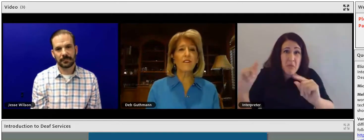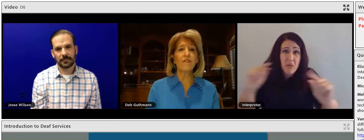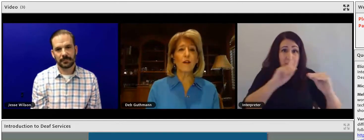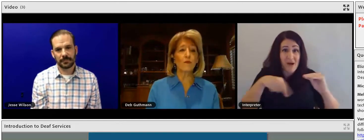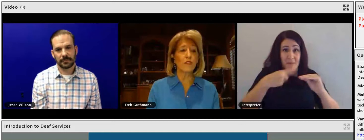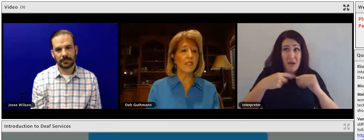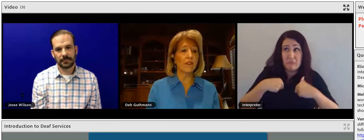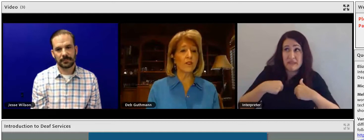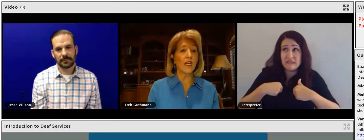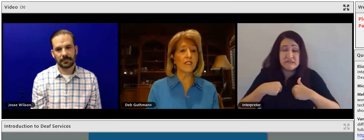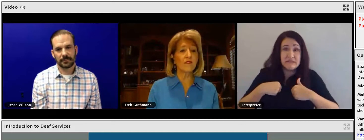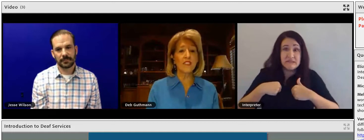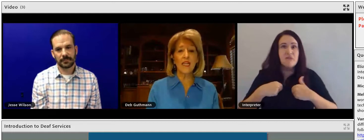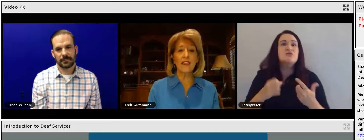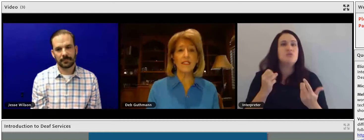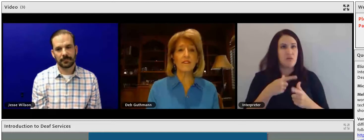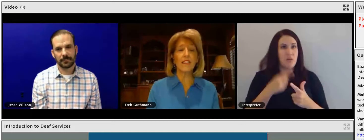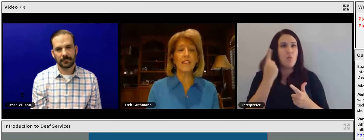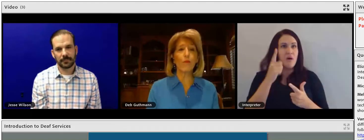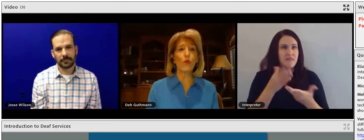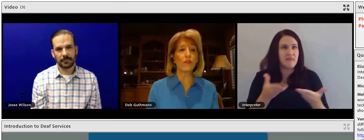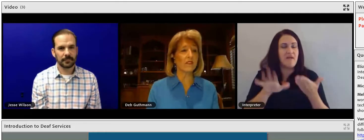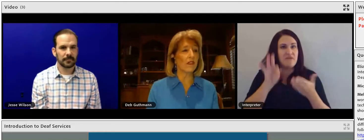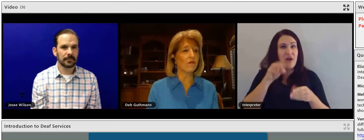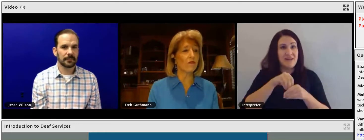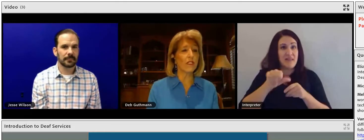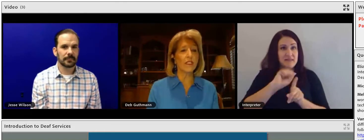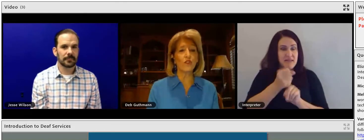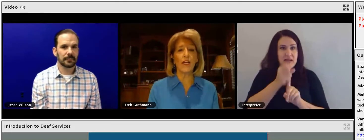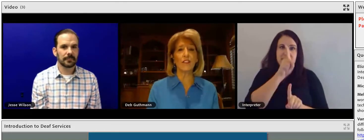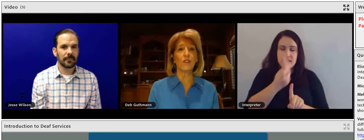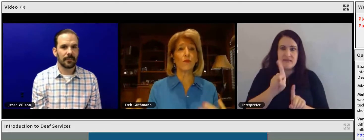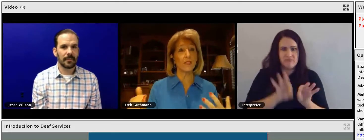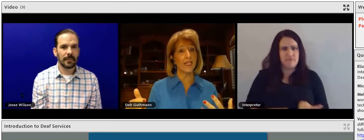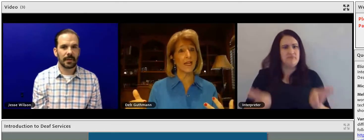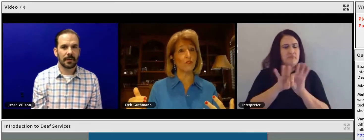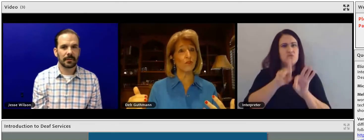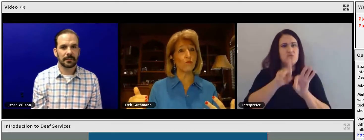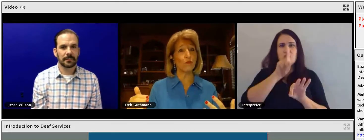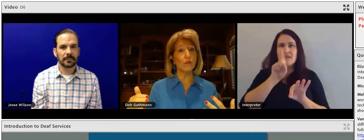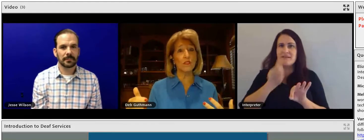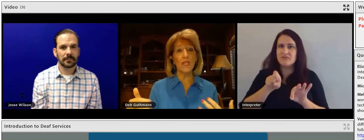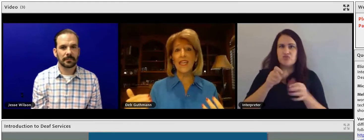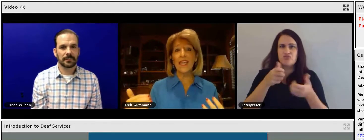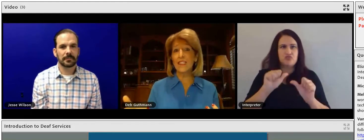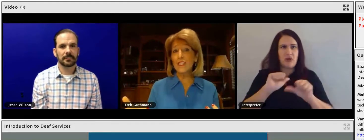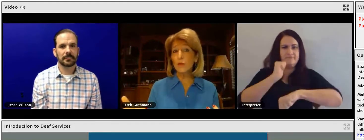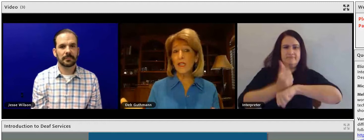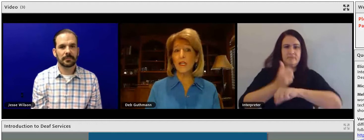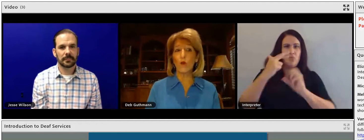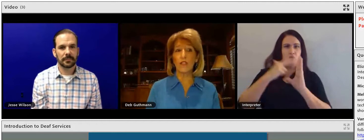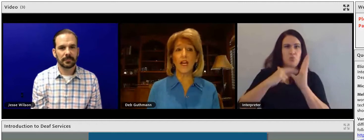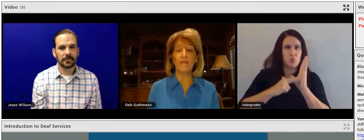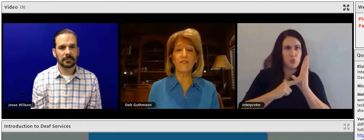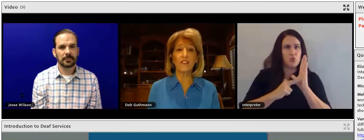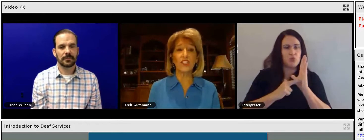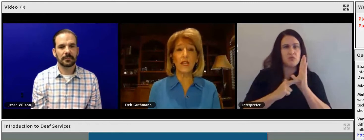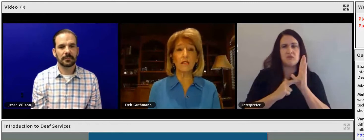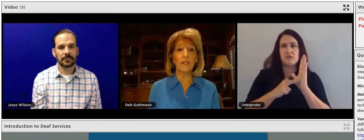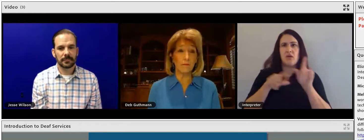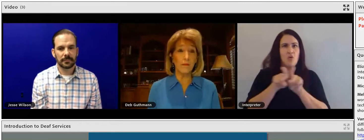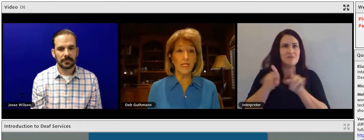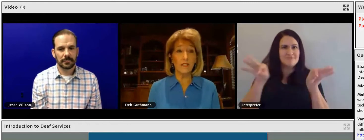So one thing that I have found in those kind of settings is the importance of really trying to establish the rules and